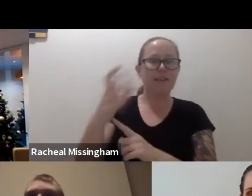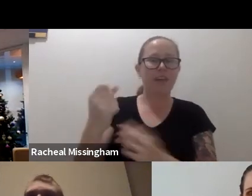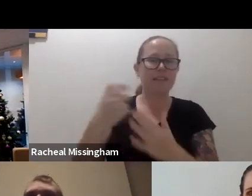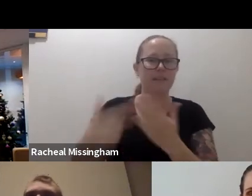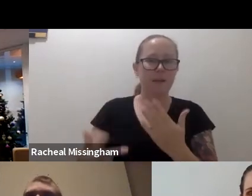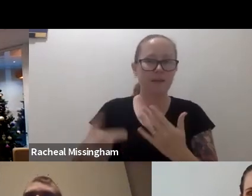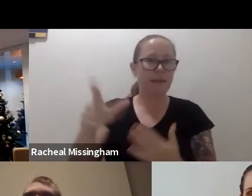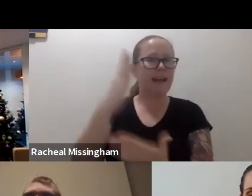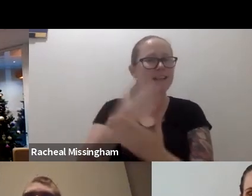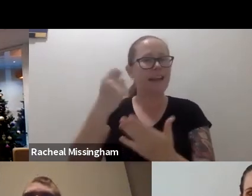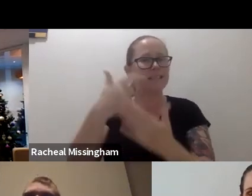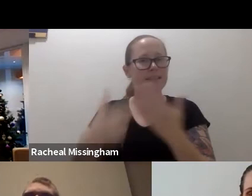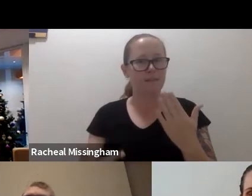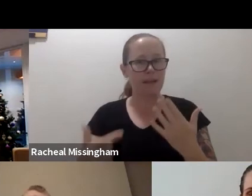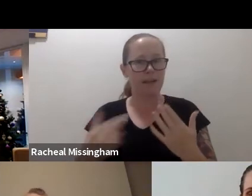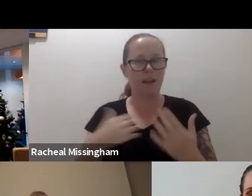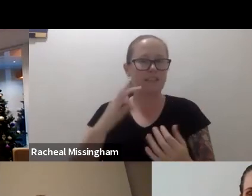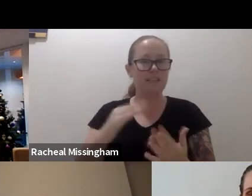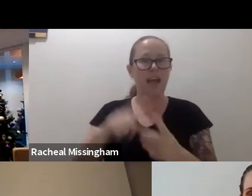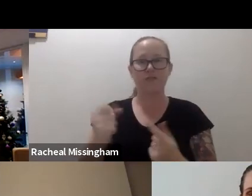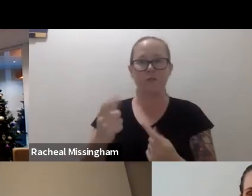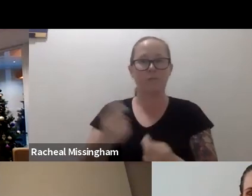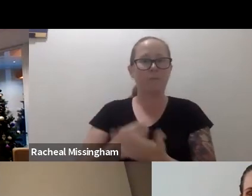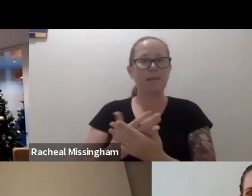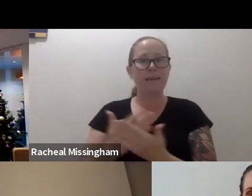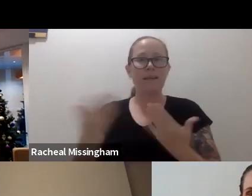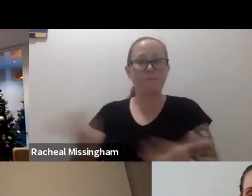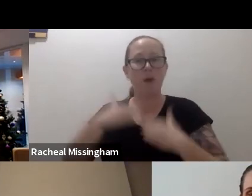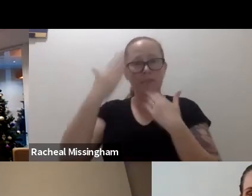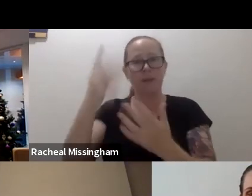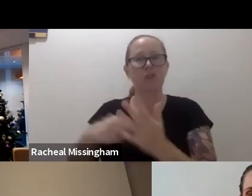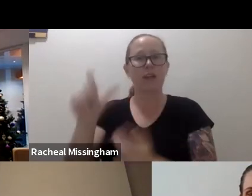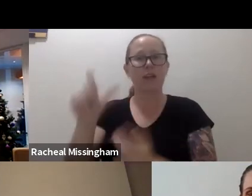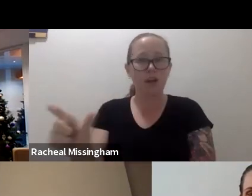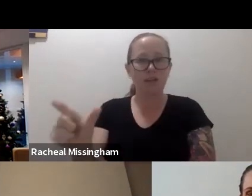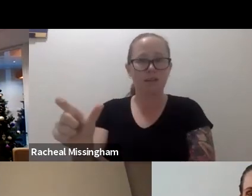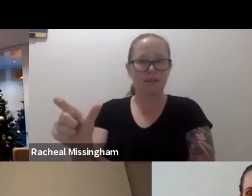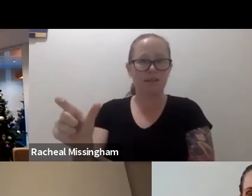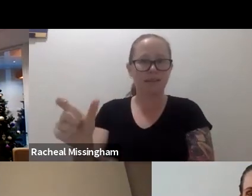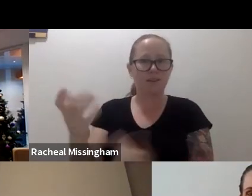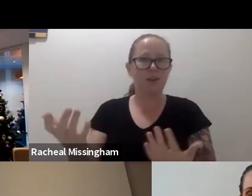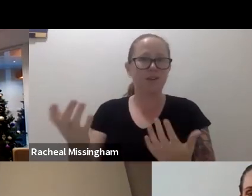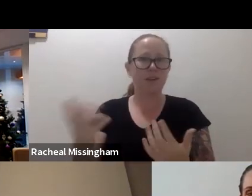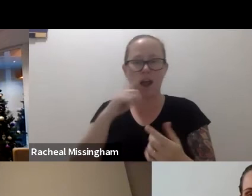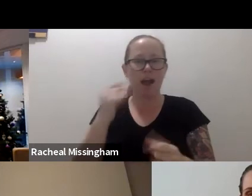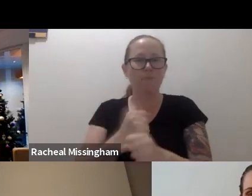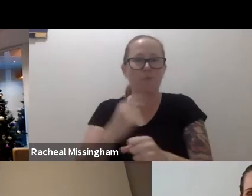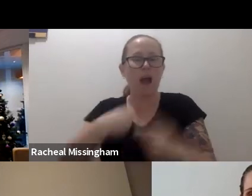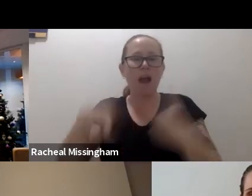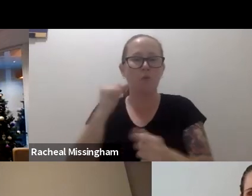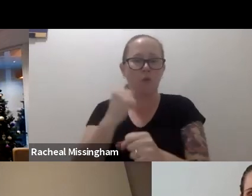the person has a disability, but they actually have a disability. I still have to give my respect to that person. You